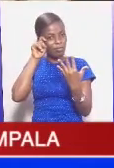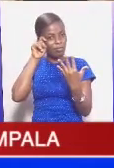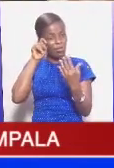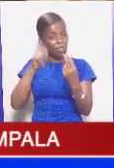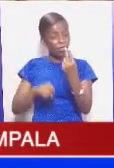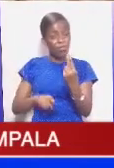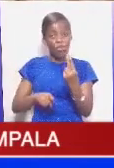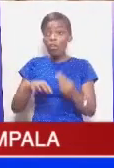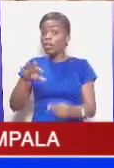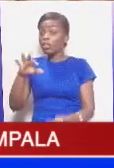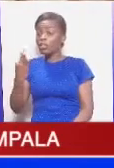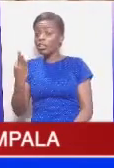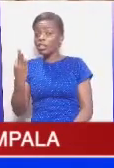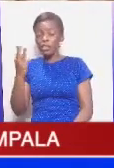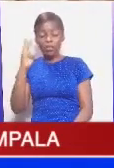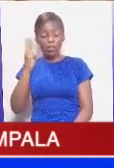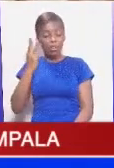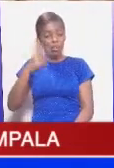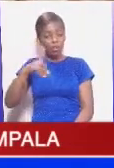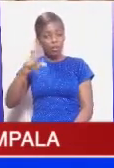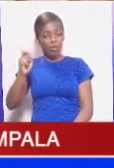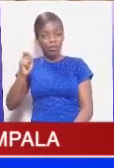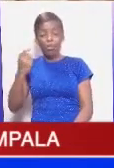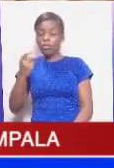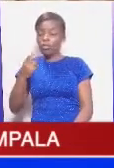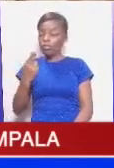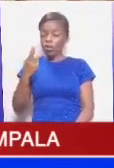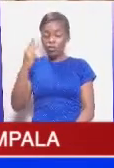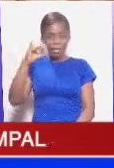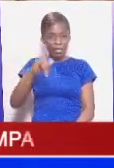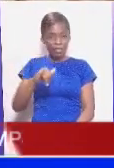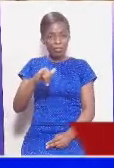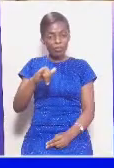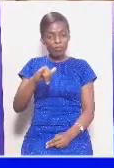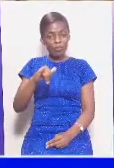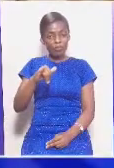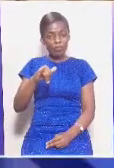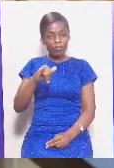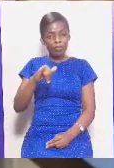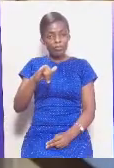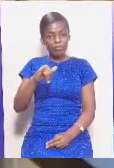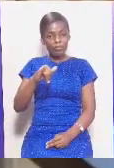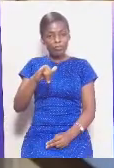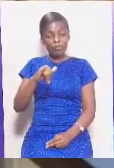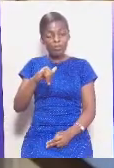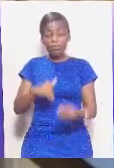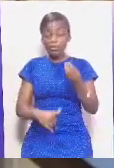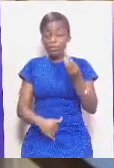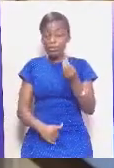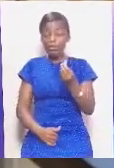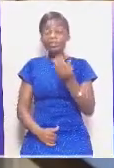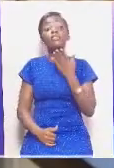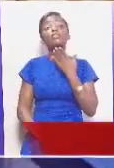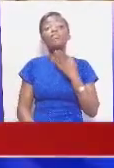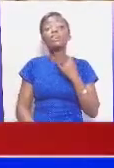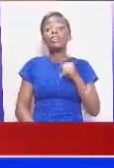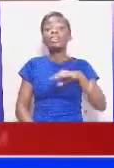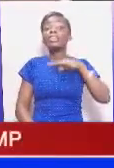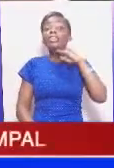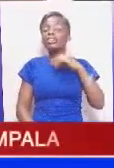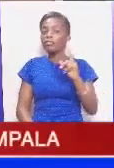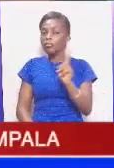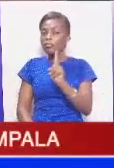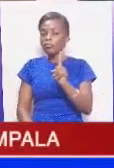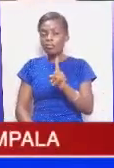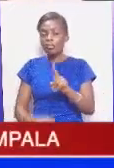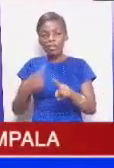babiri oba basatu bajja kugenda, tusigale nga tulina babiri oba basatu bokka. Esente gye twetaaga tezijja kuba nga zimala.